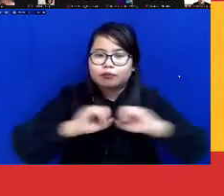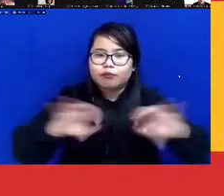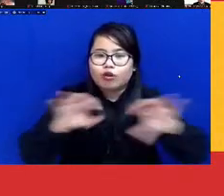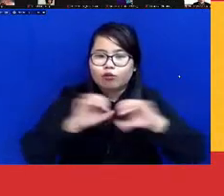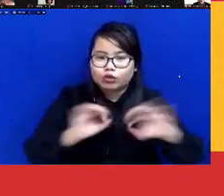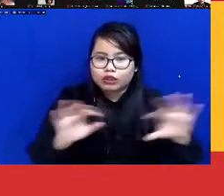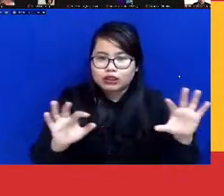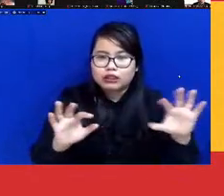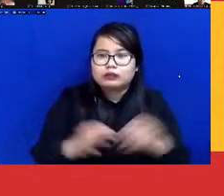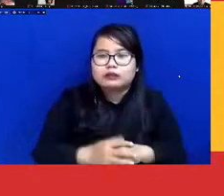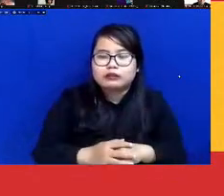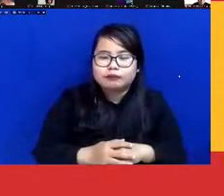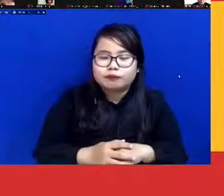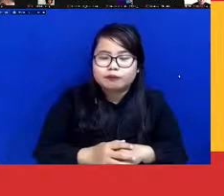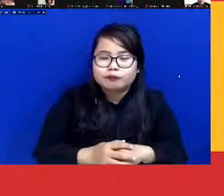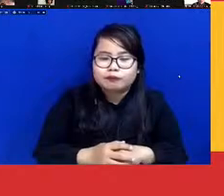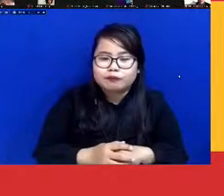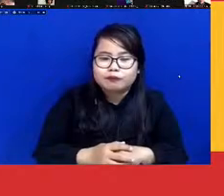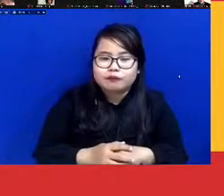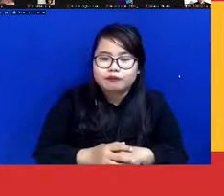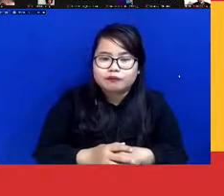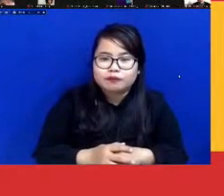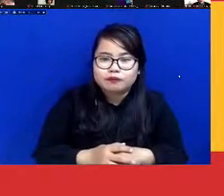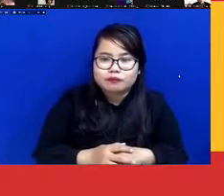government and then citizen